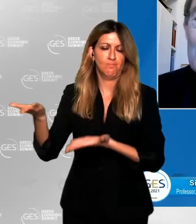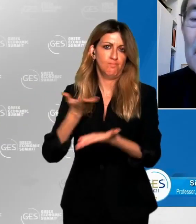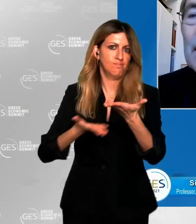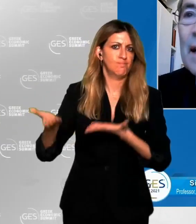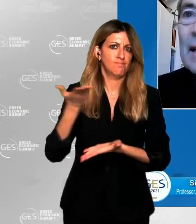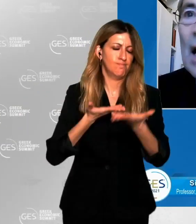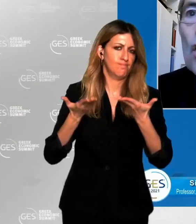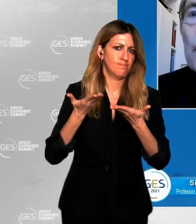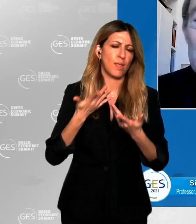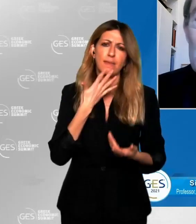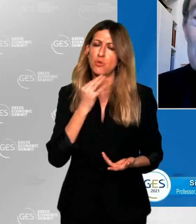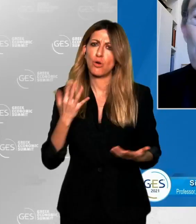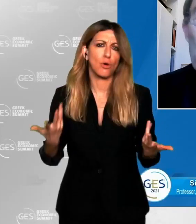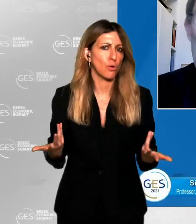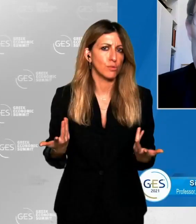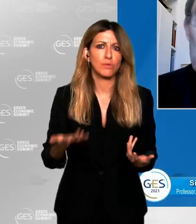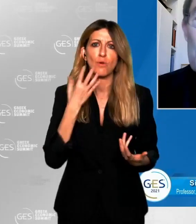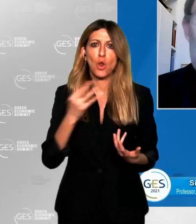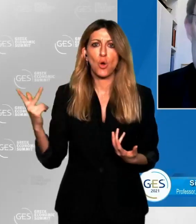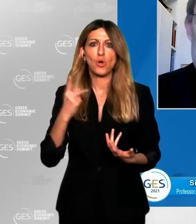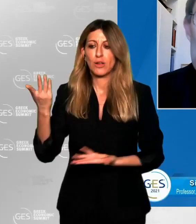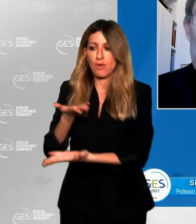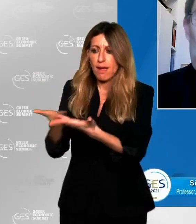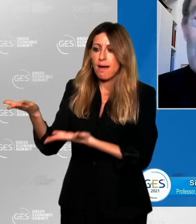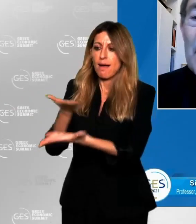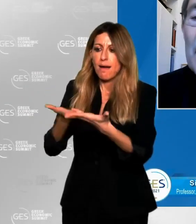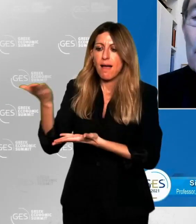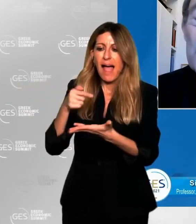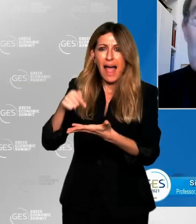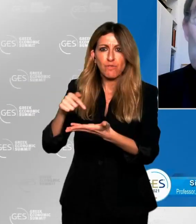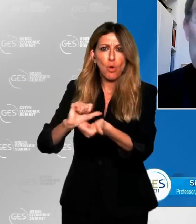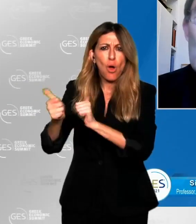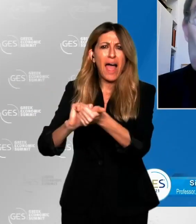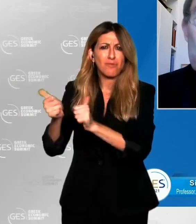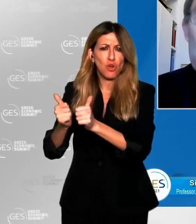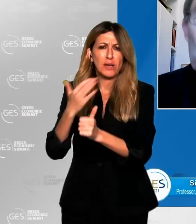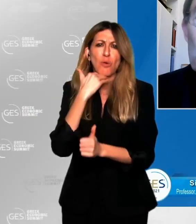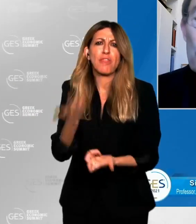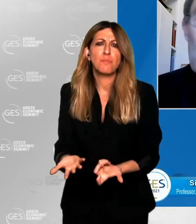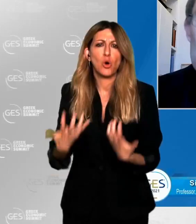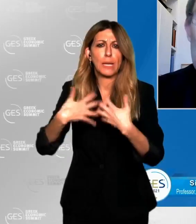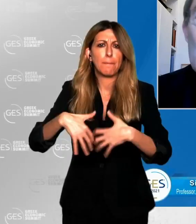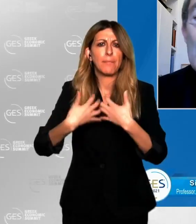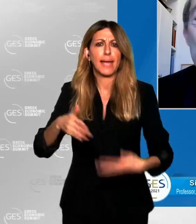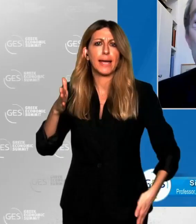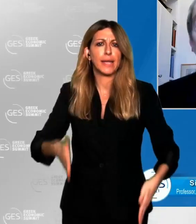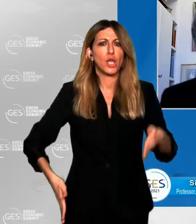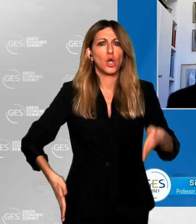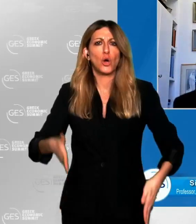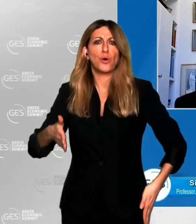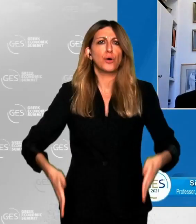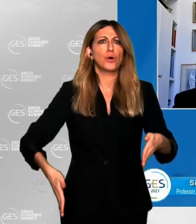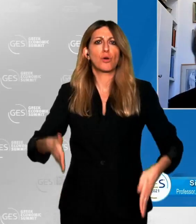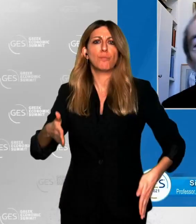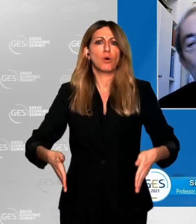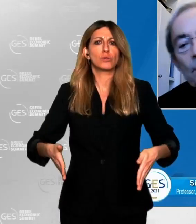yet. However you think of the mechanization, we still have to rely on people for that. Now,